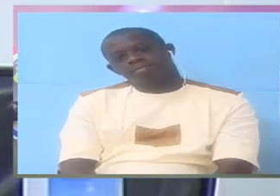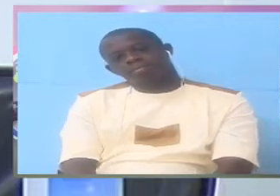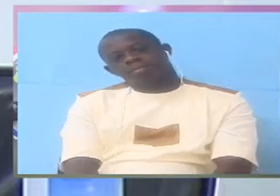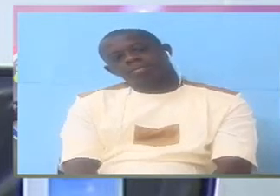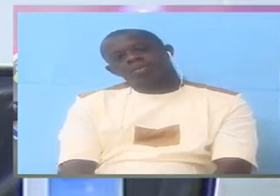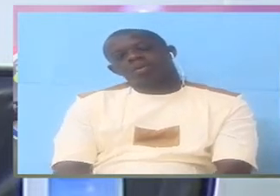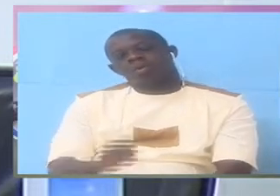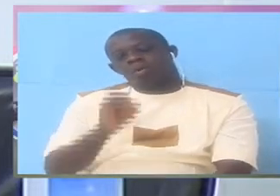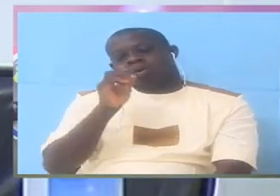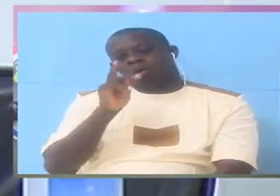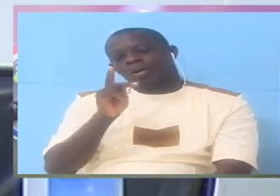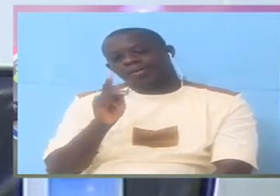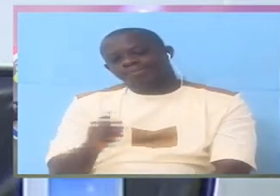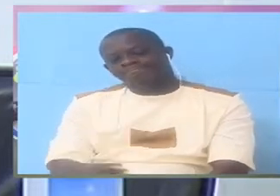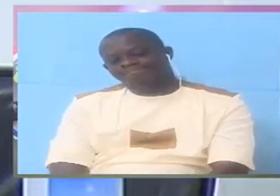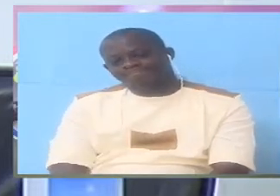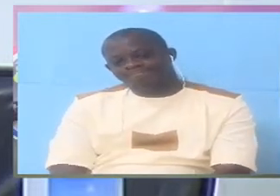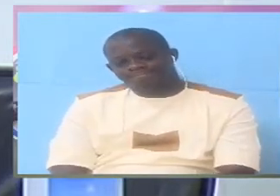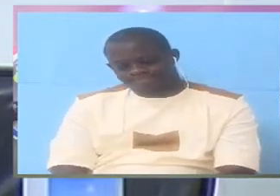That's all right.